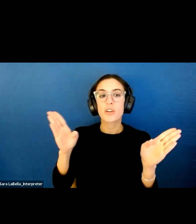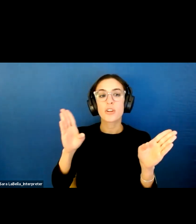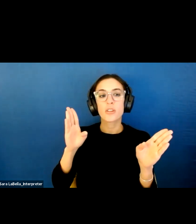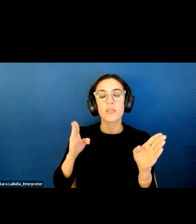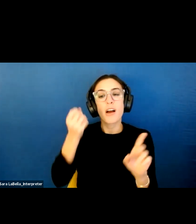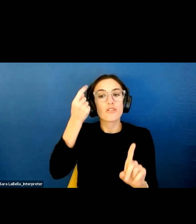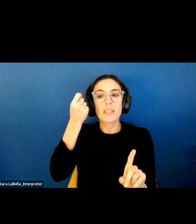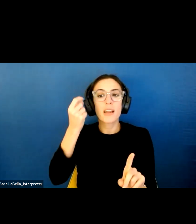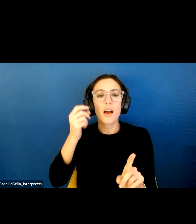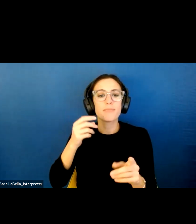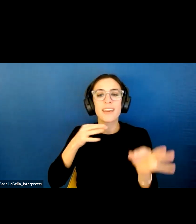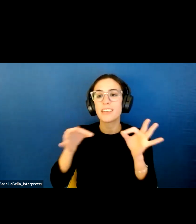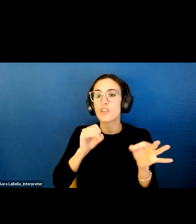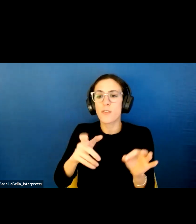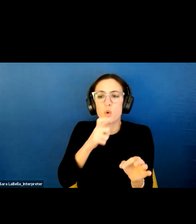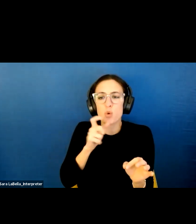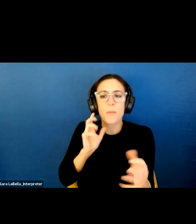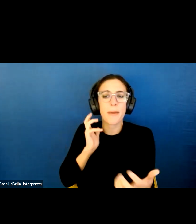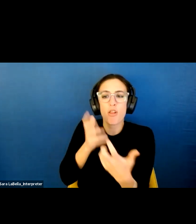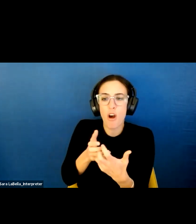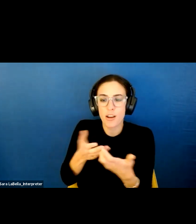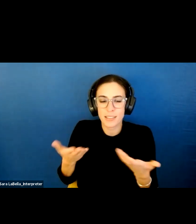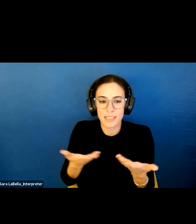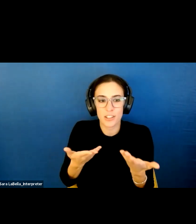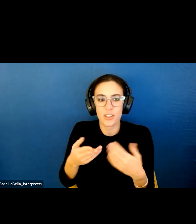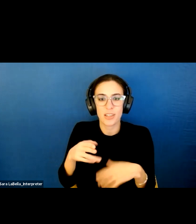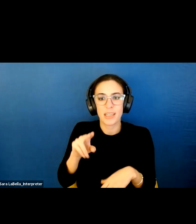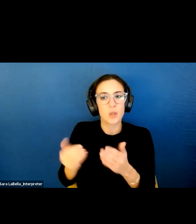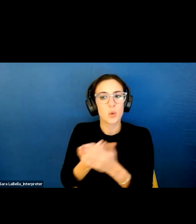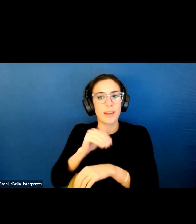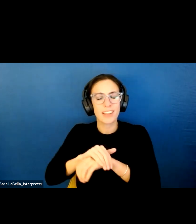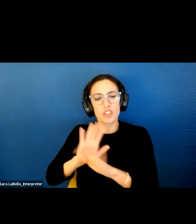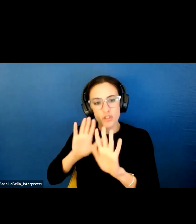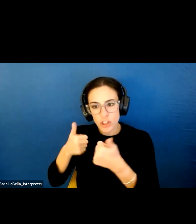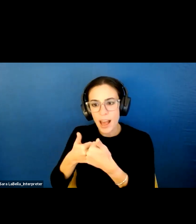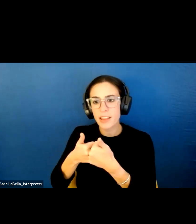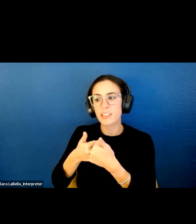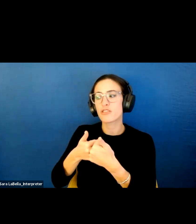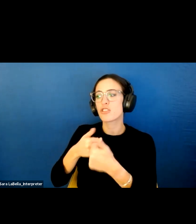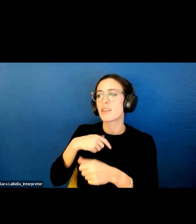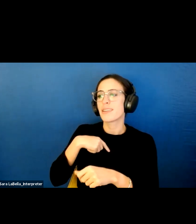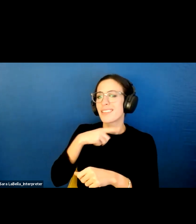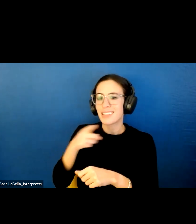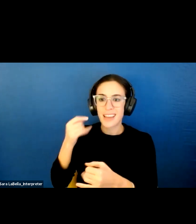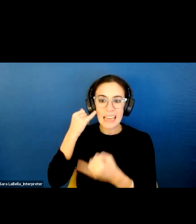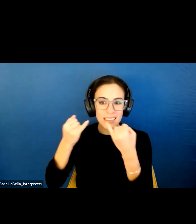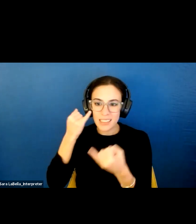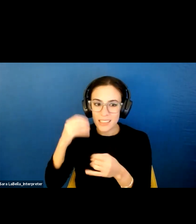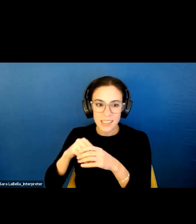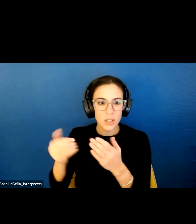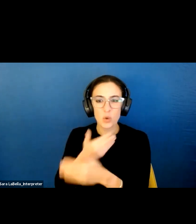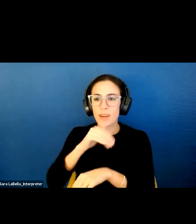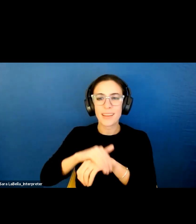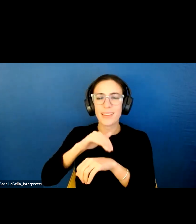New England. Openly challenge anti-immigrant and racist sentiments in the region, including the entrenched notion that you need to trace